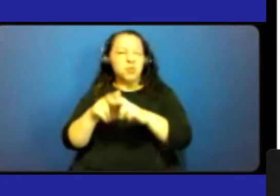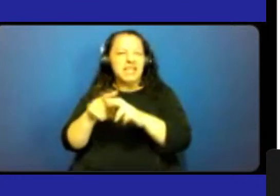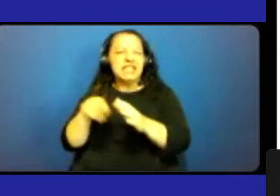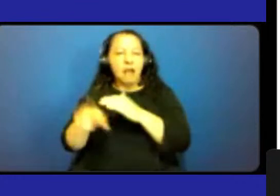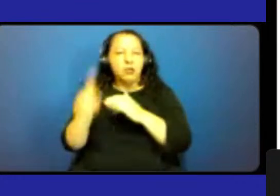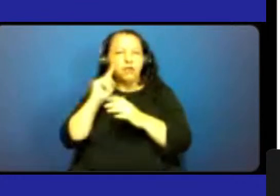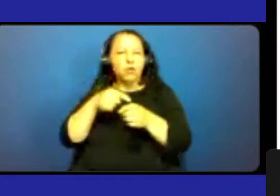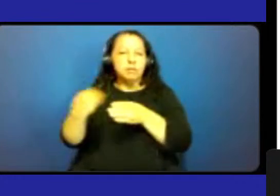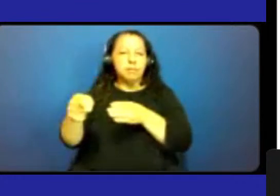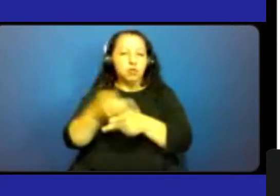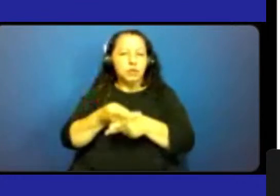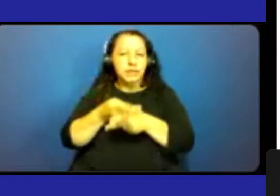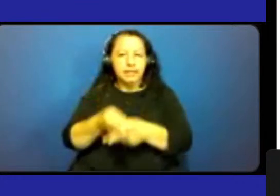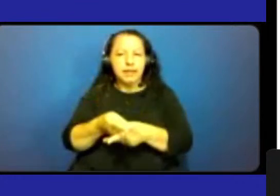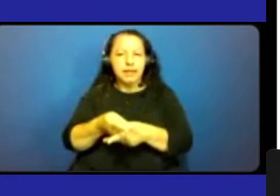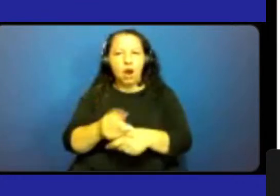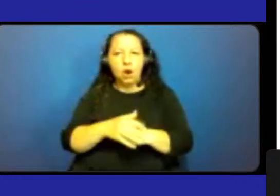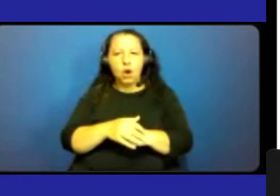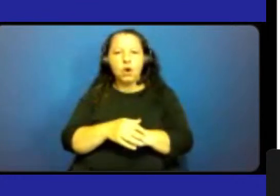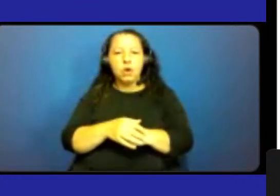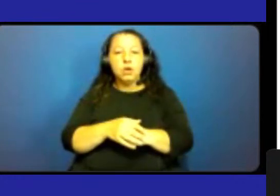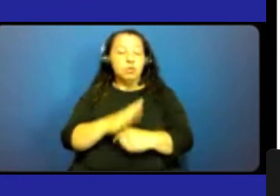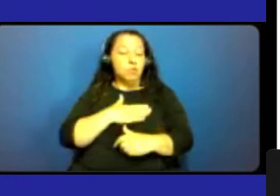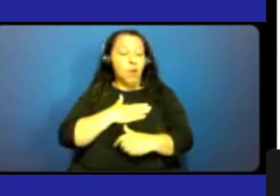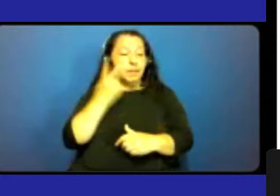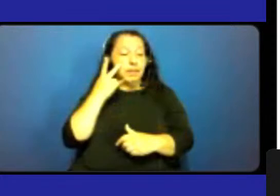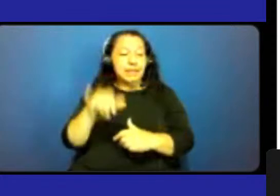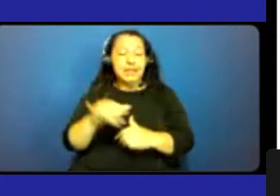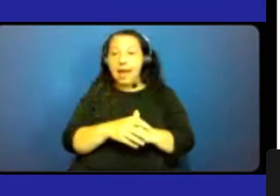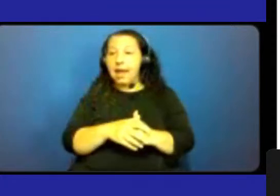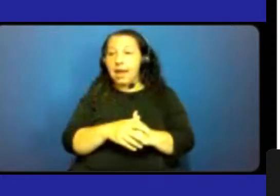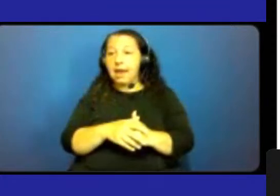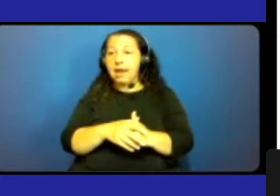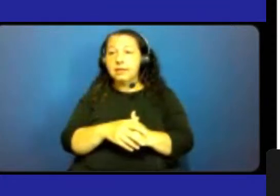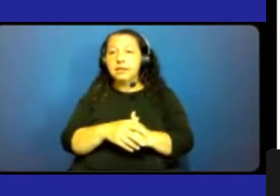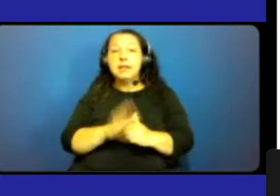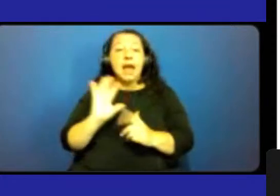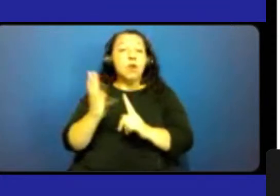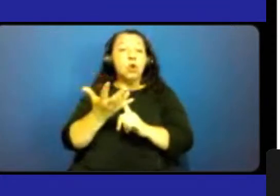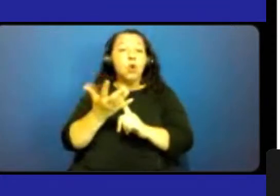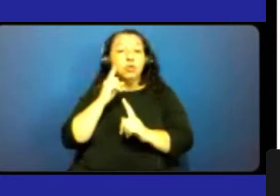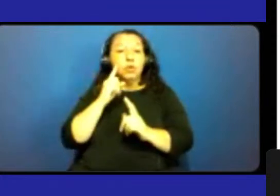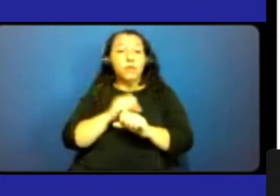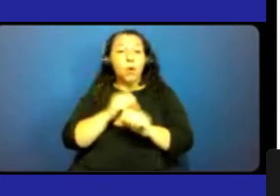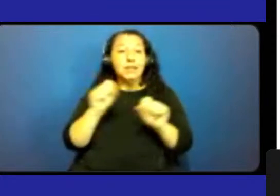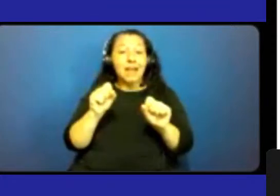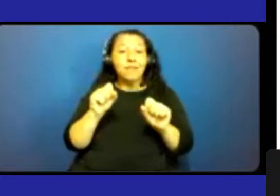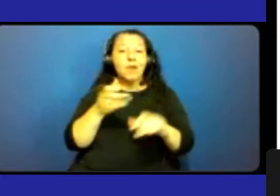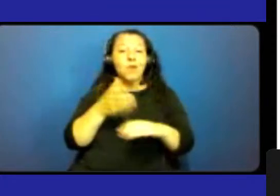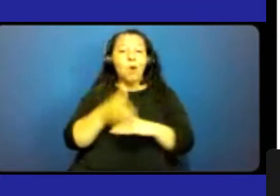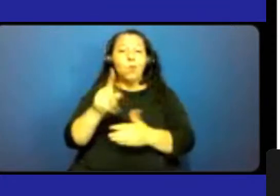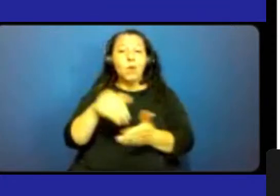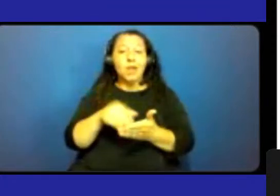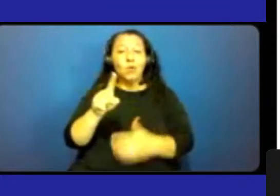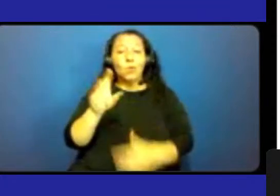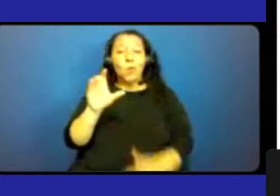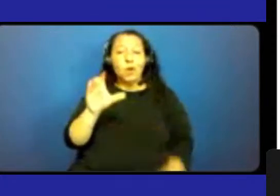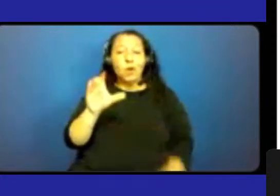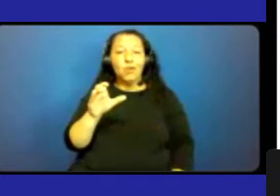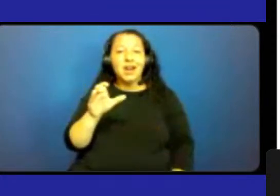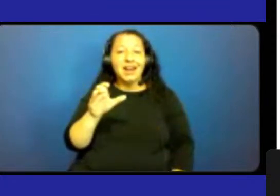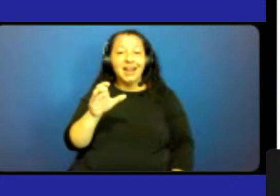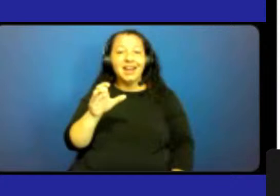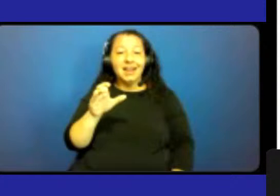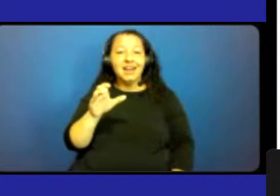to see it. And then our culture of safety, we had over 1,100 wellness encounters in this quarter.